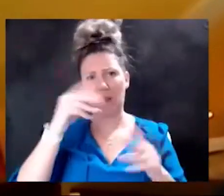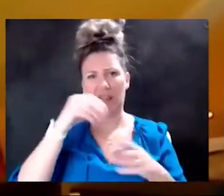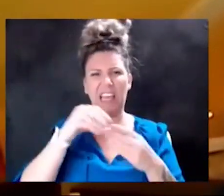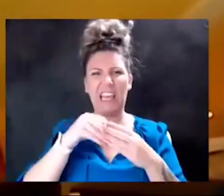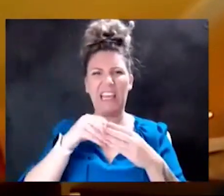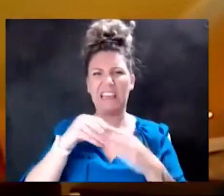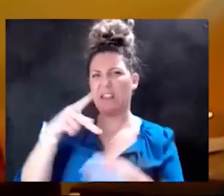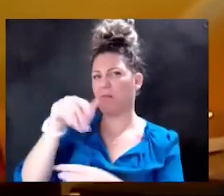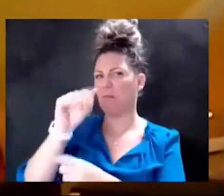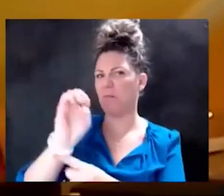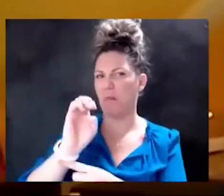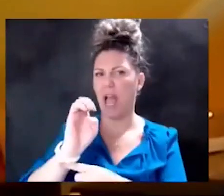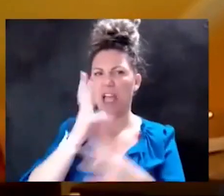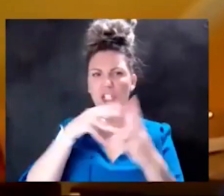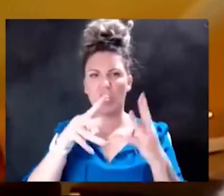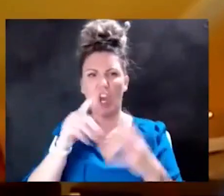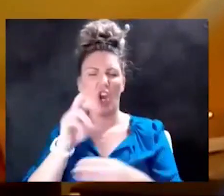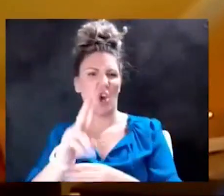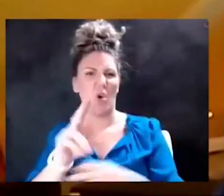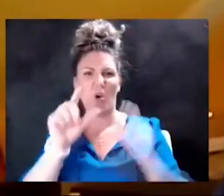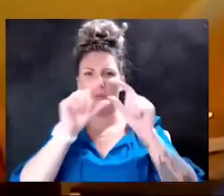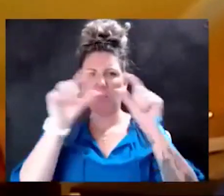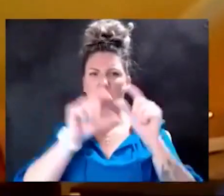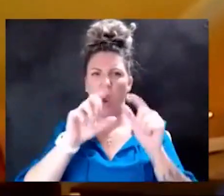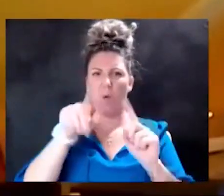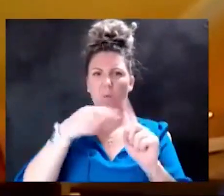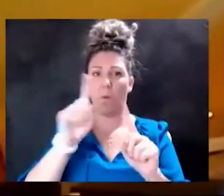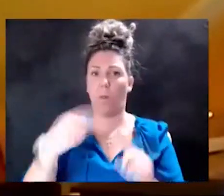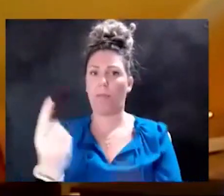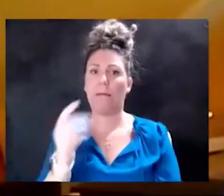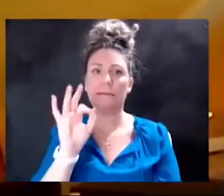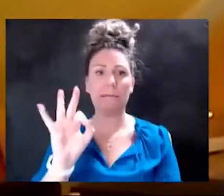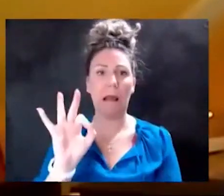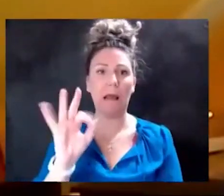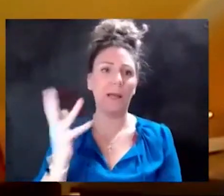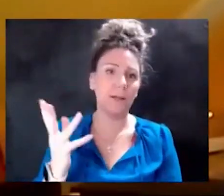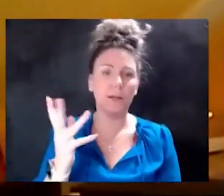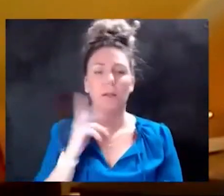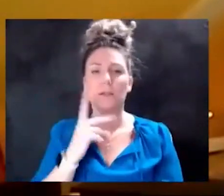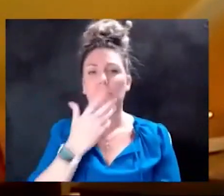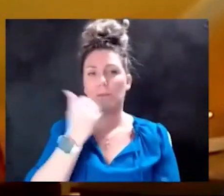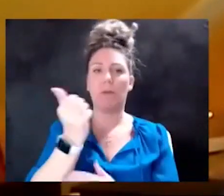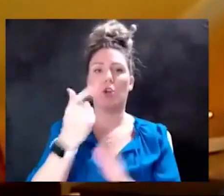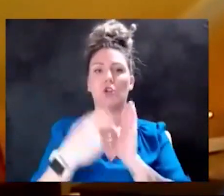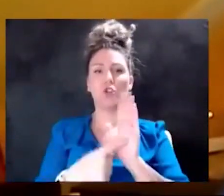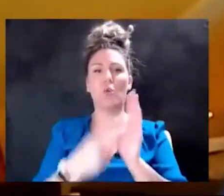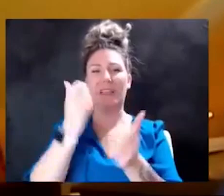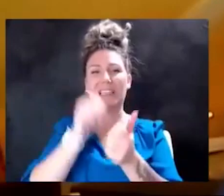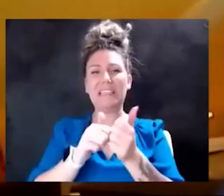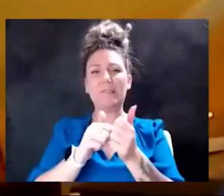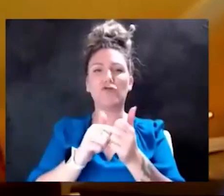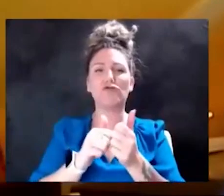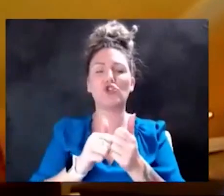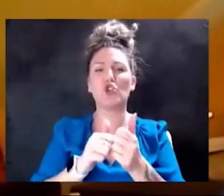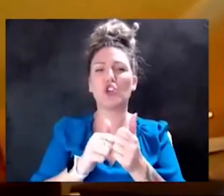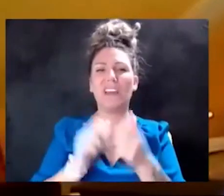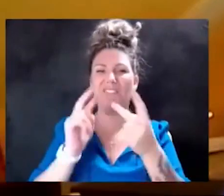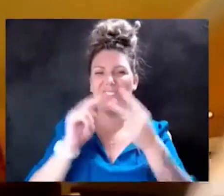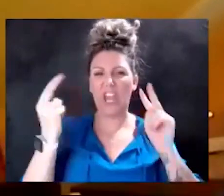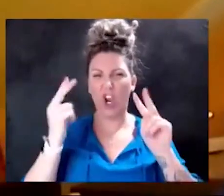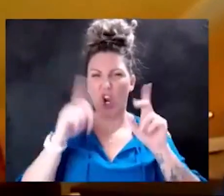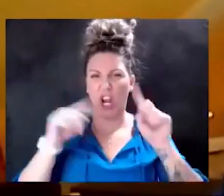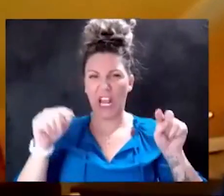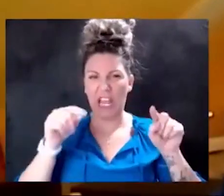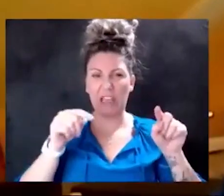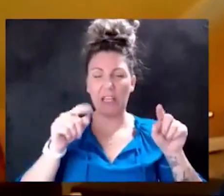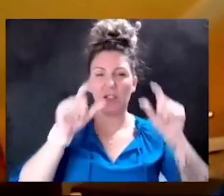when you only have like 9. It's better to use something that shows each individual variant as its own little square.